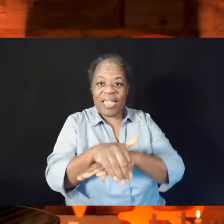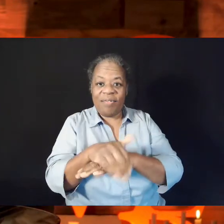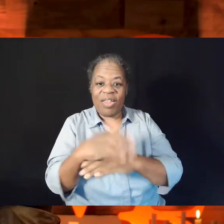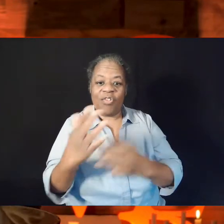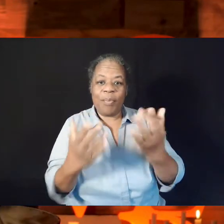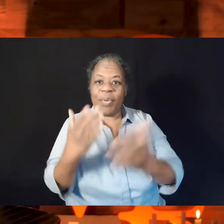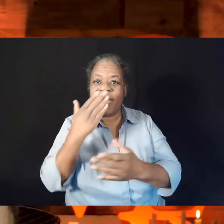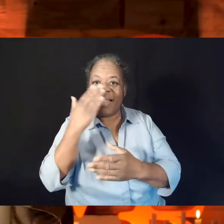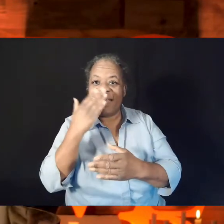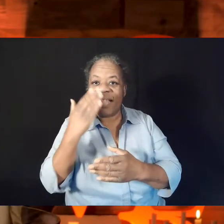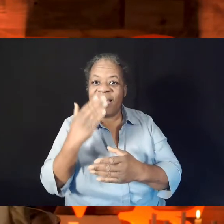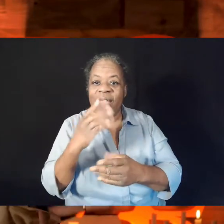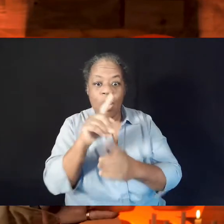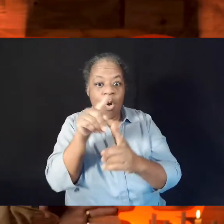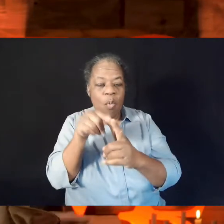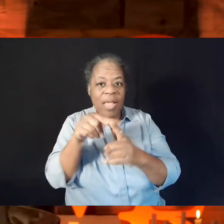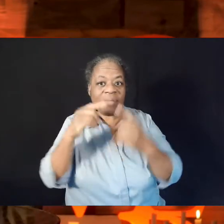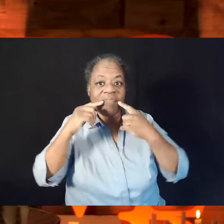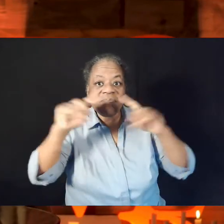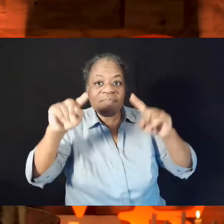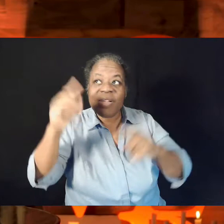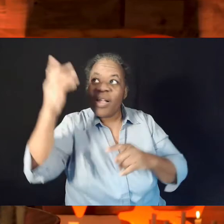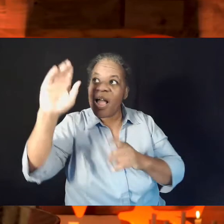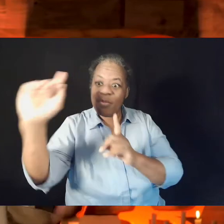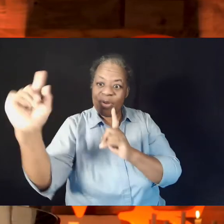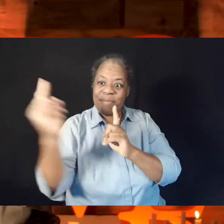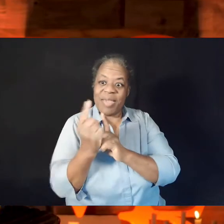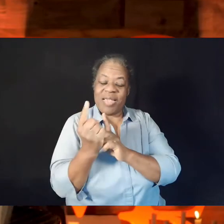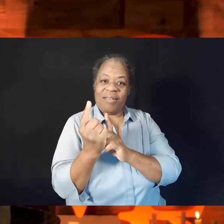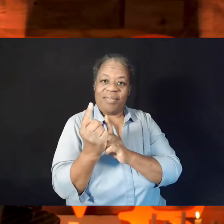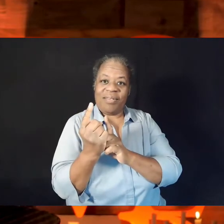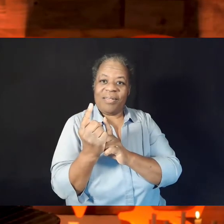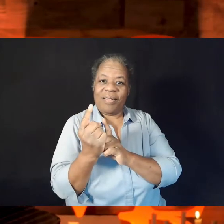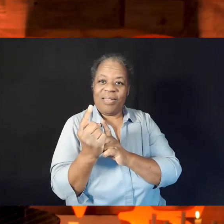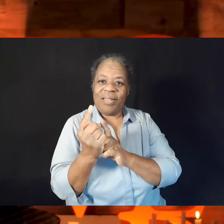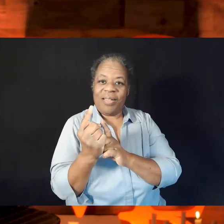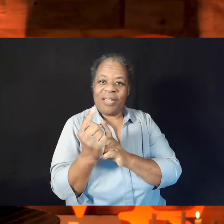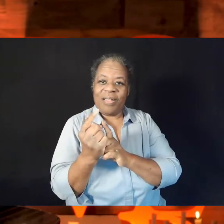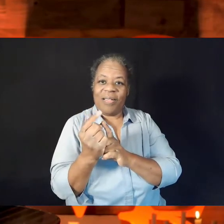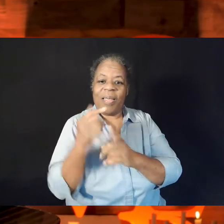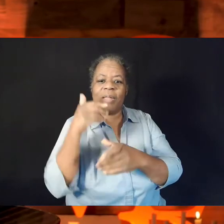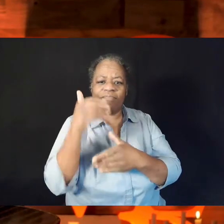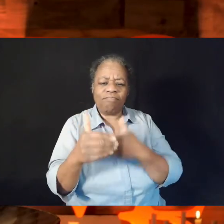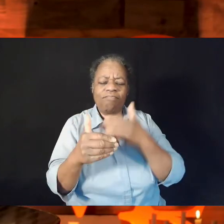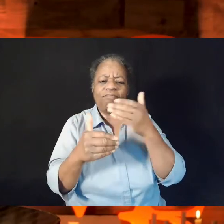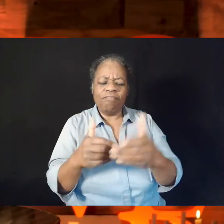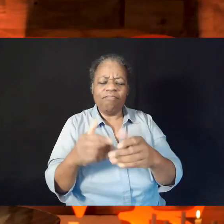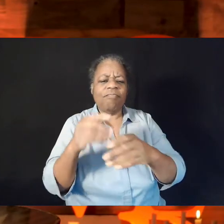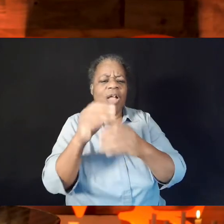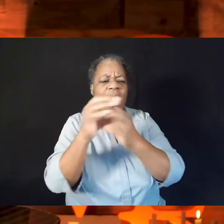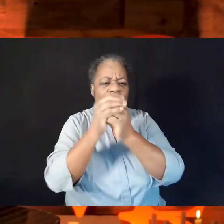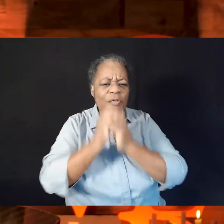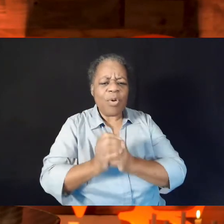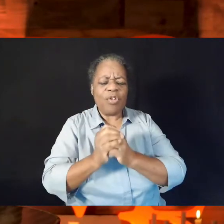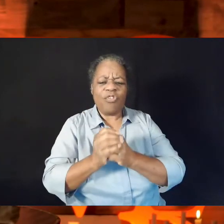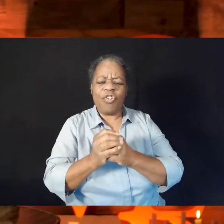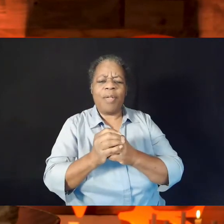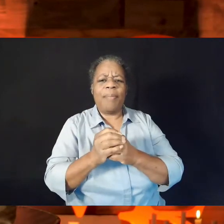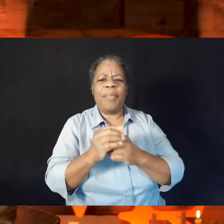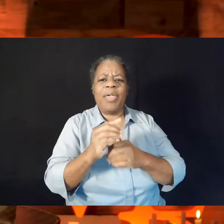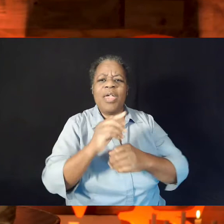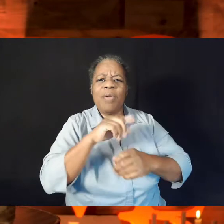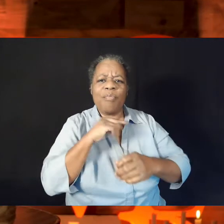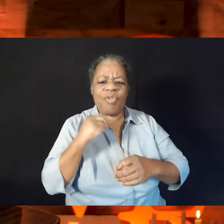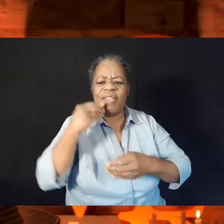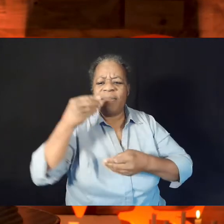that when he did, God would meet him there. This ritual of worship would be passed from priest to priest down through